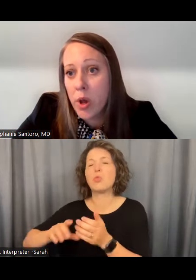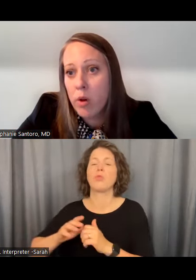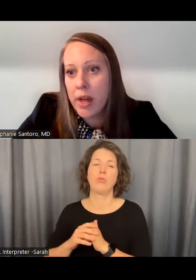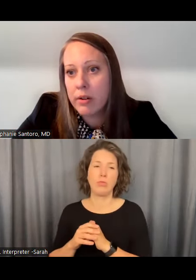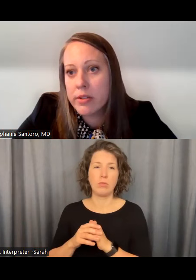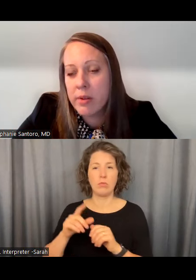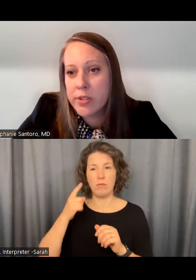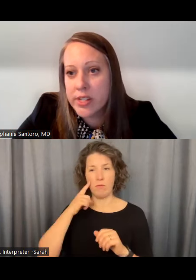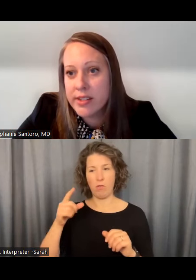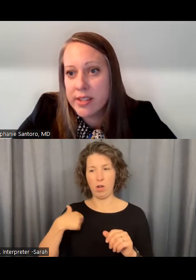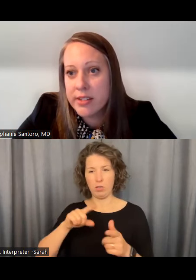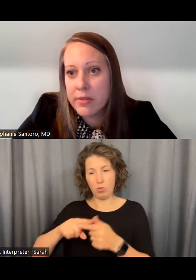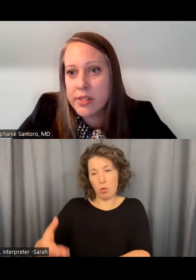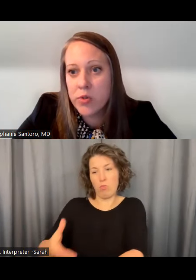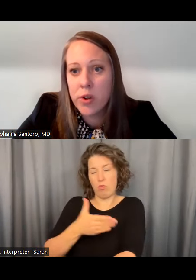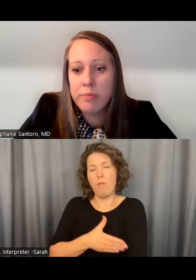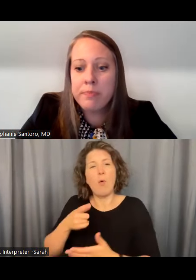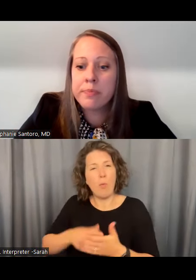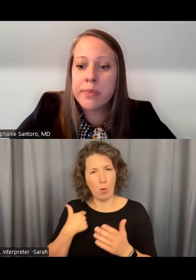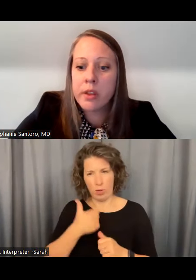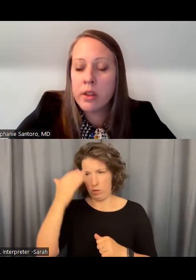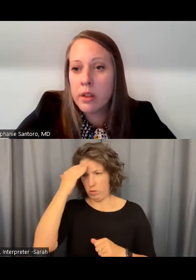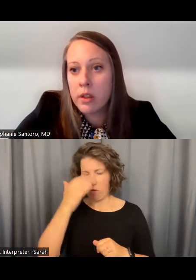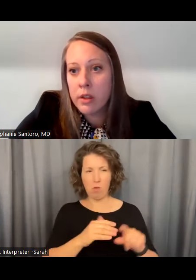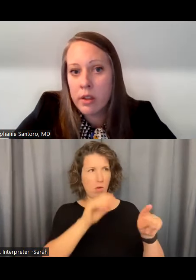we know about Alzheimer's disease and Down syndrome.